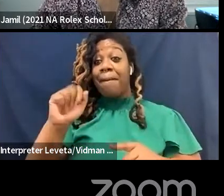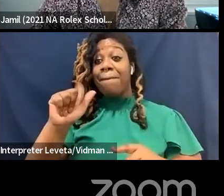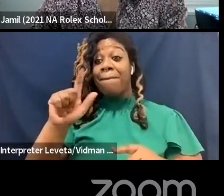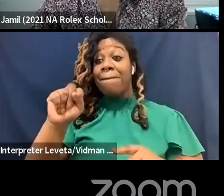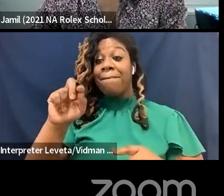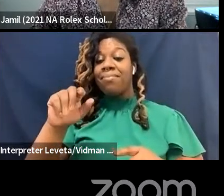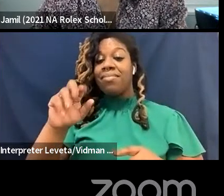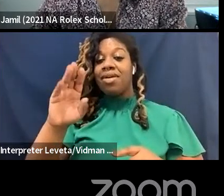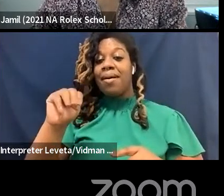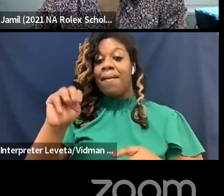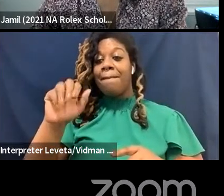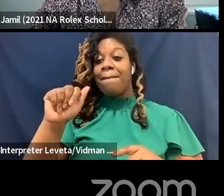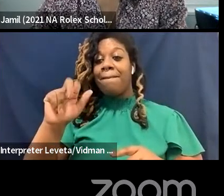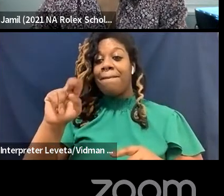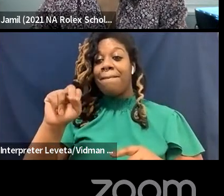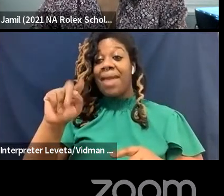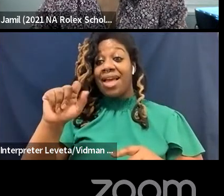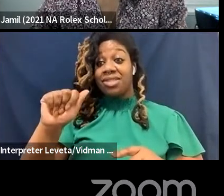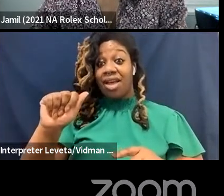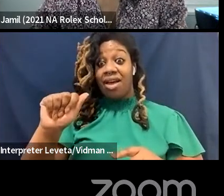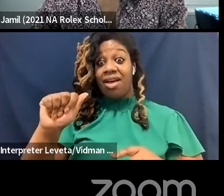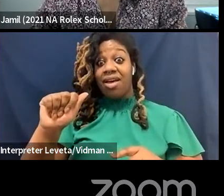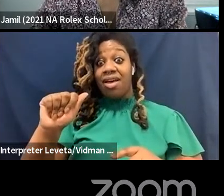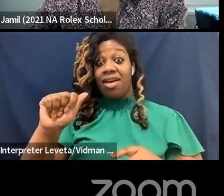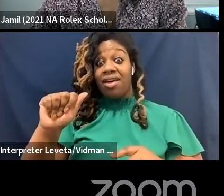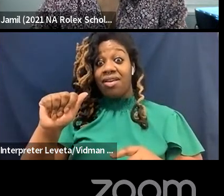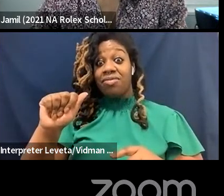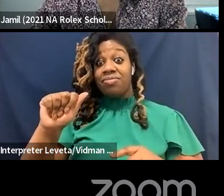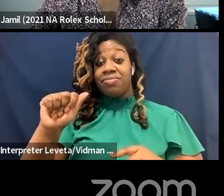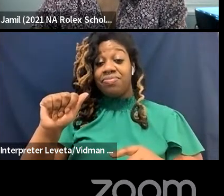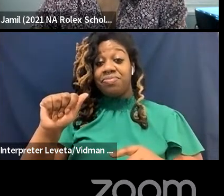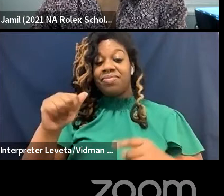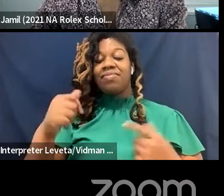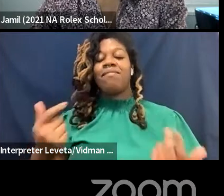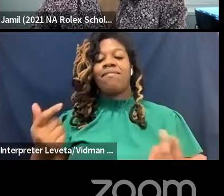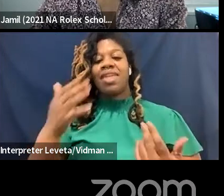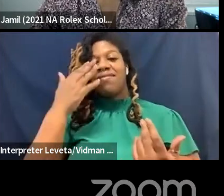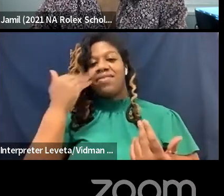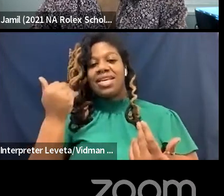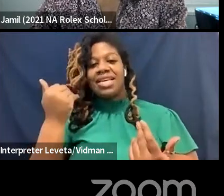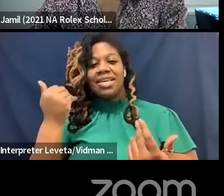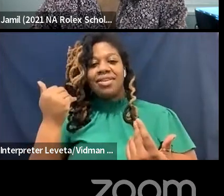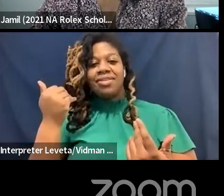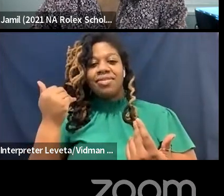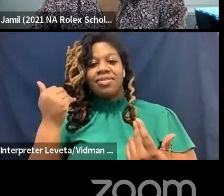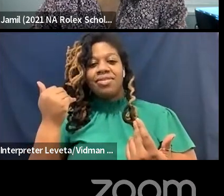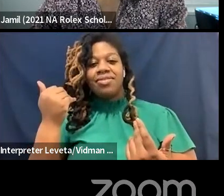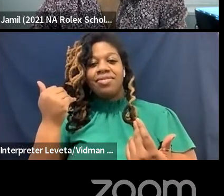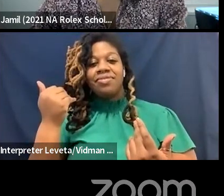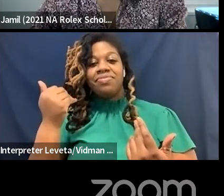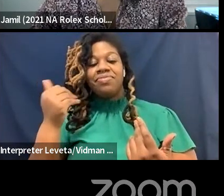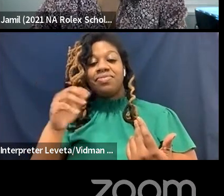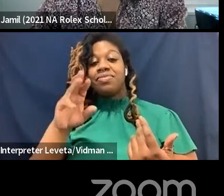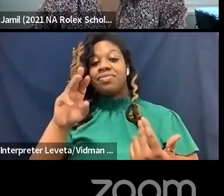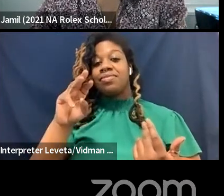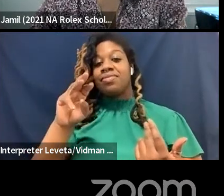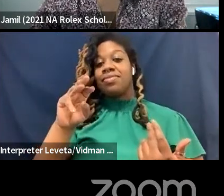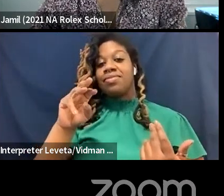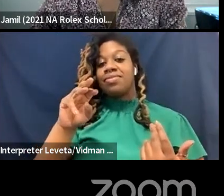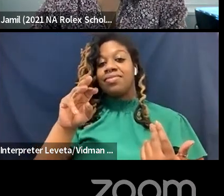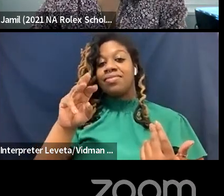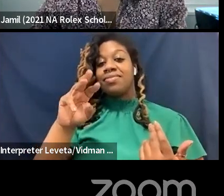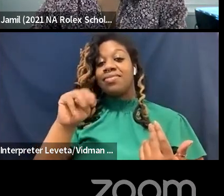unfurled his little, I forget what it's called on for now. I always forget this. And it came over and touched my face. I'm like, what?